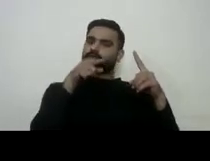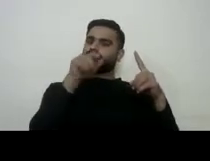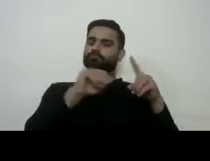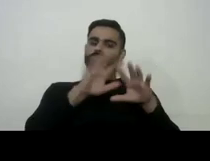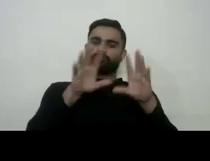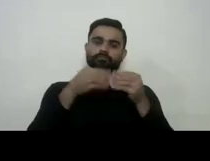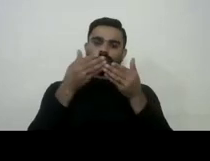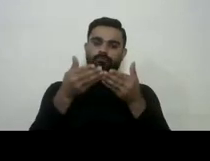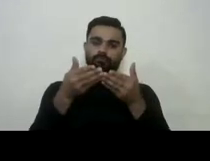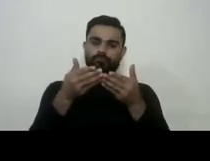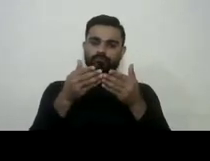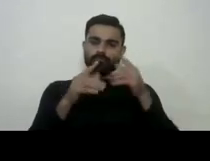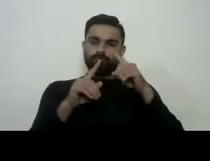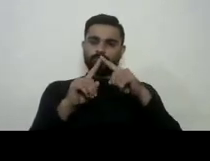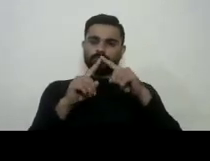to you, Titiksha.